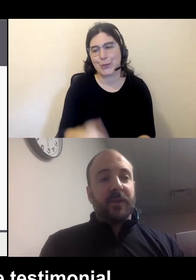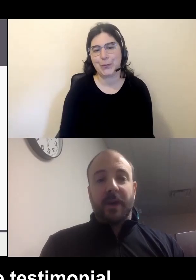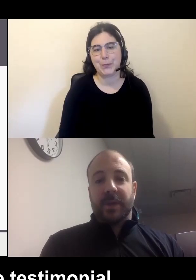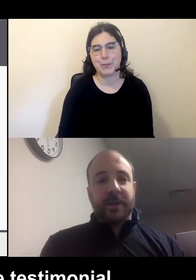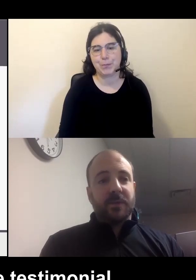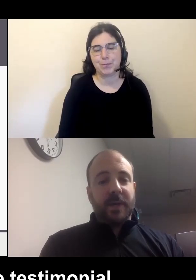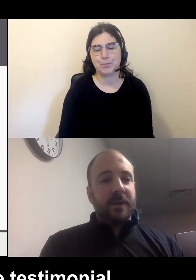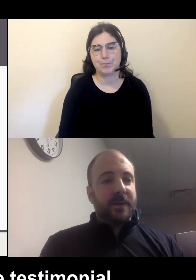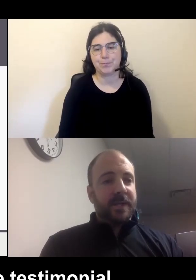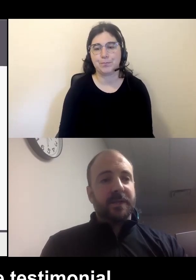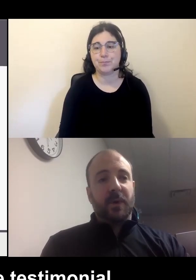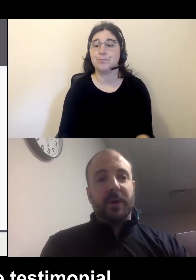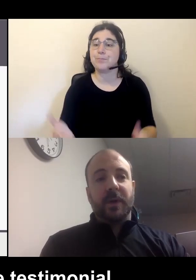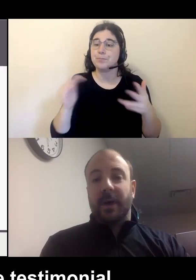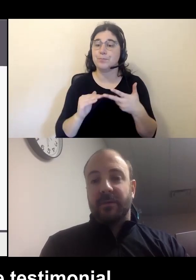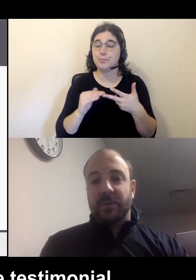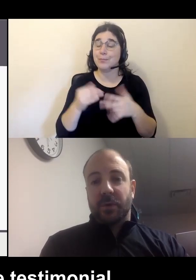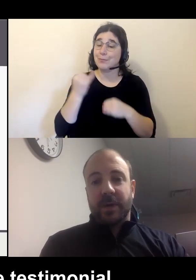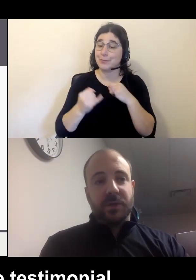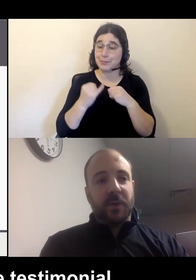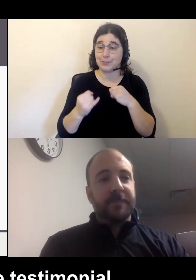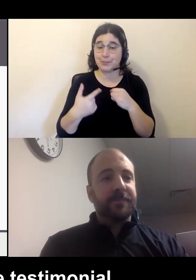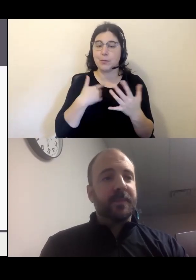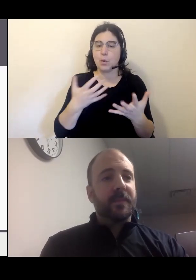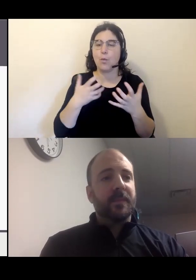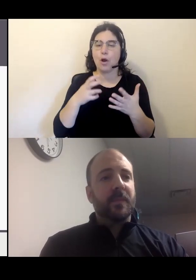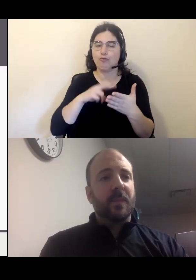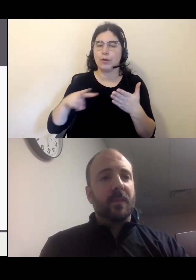And lastly, I would like to read the testimonial of Doreen Joy.